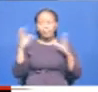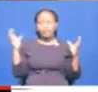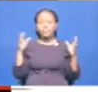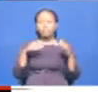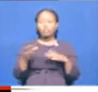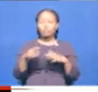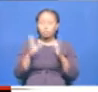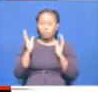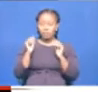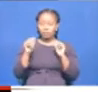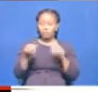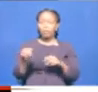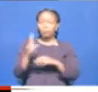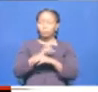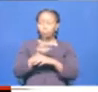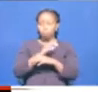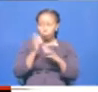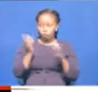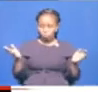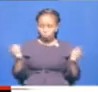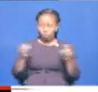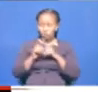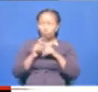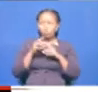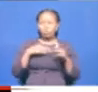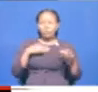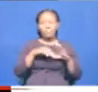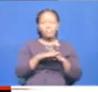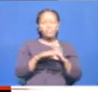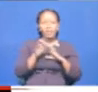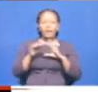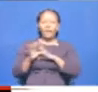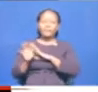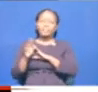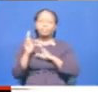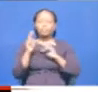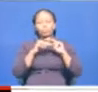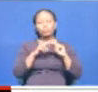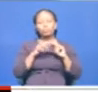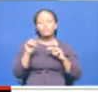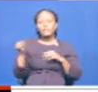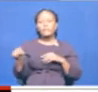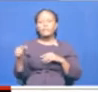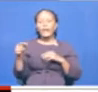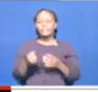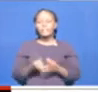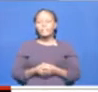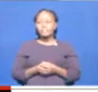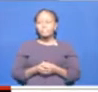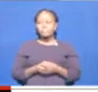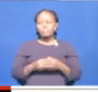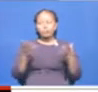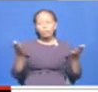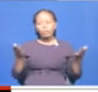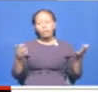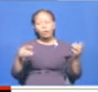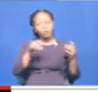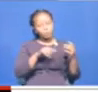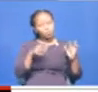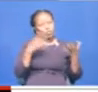yield, having that access to your tenant demand. Mm-hmm. Okay, so we're coming out of a